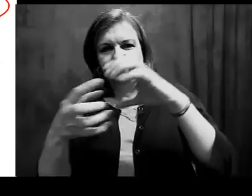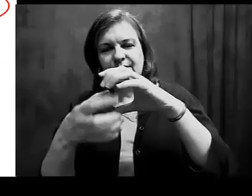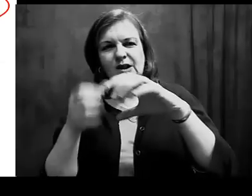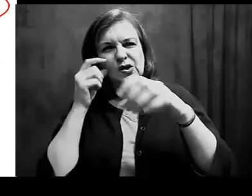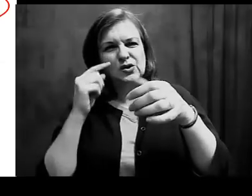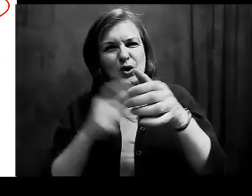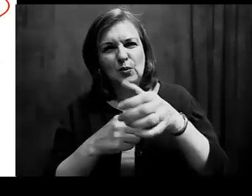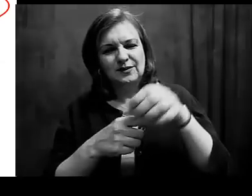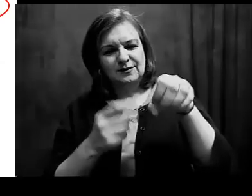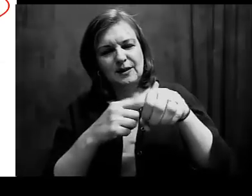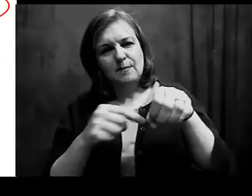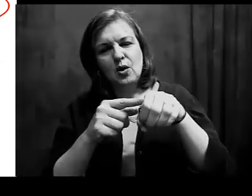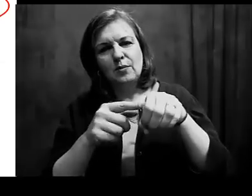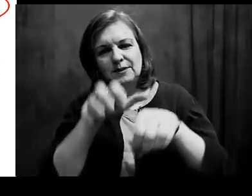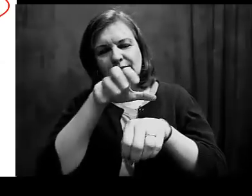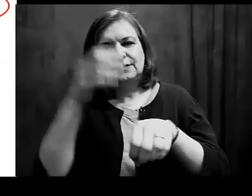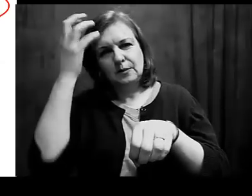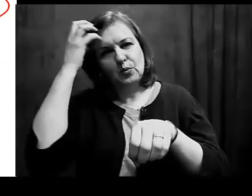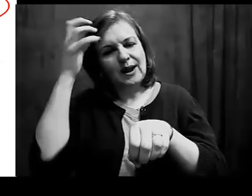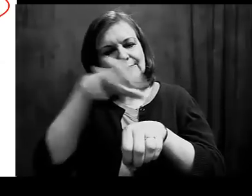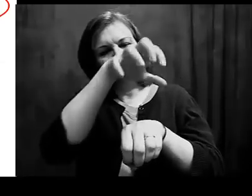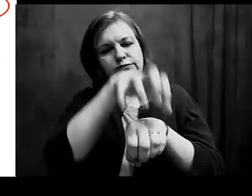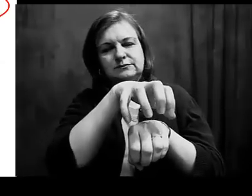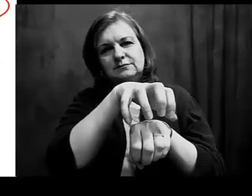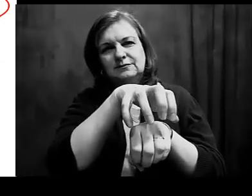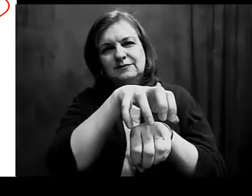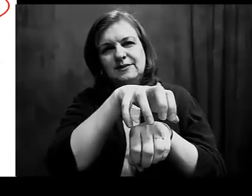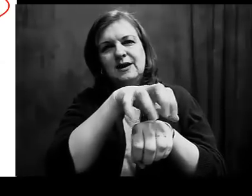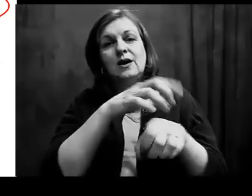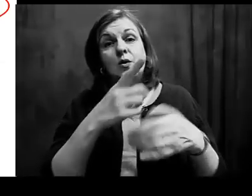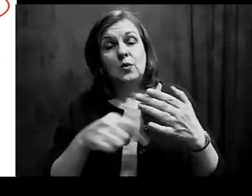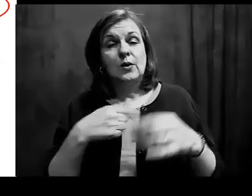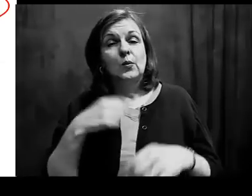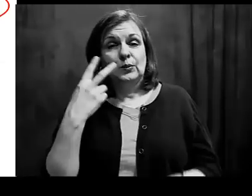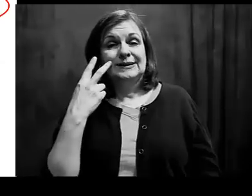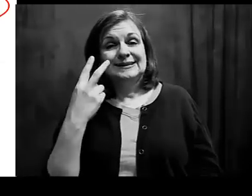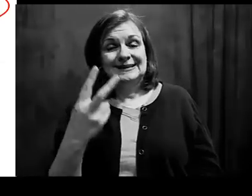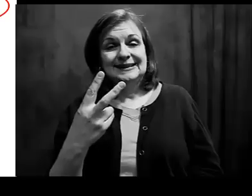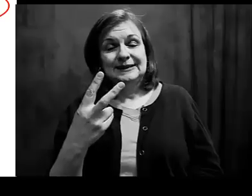it sits right against your brain. And